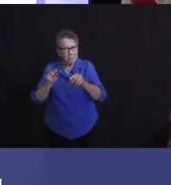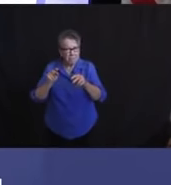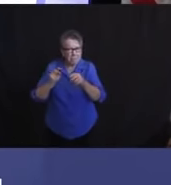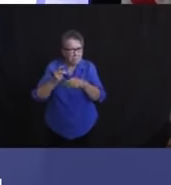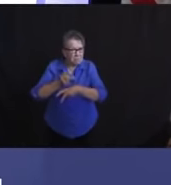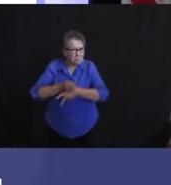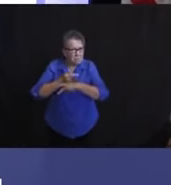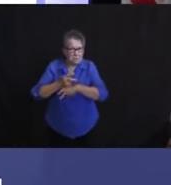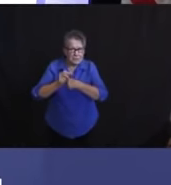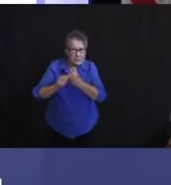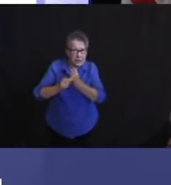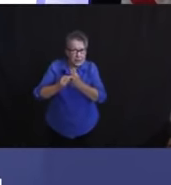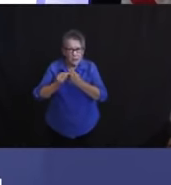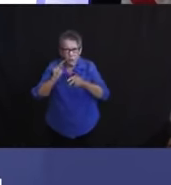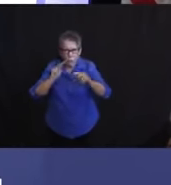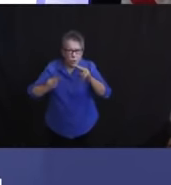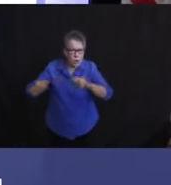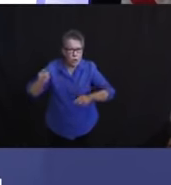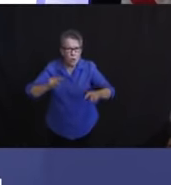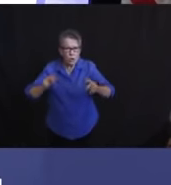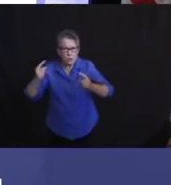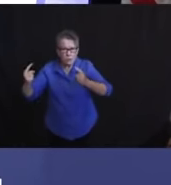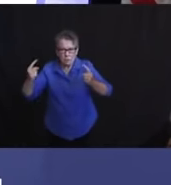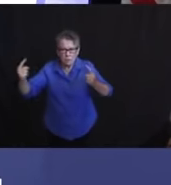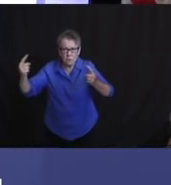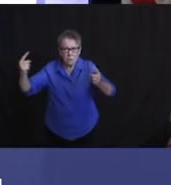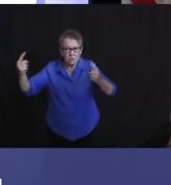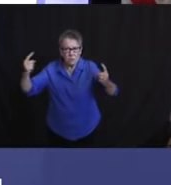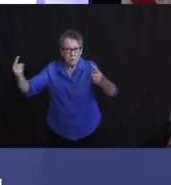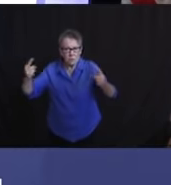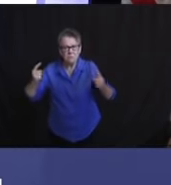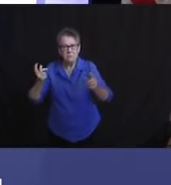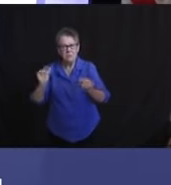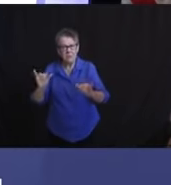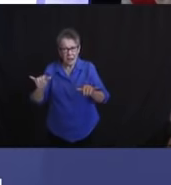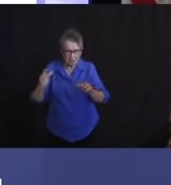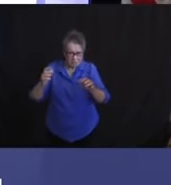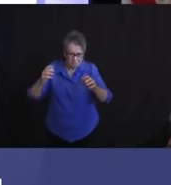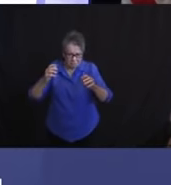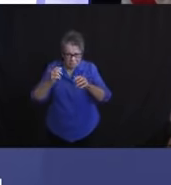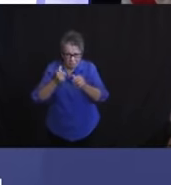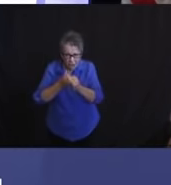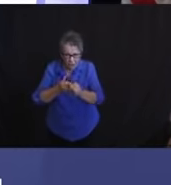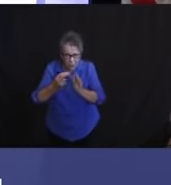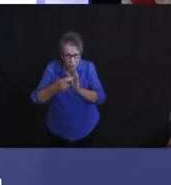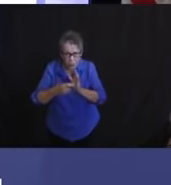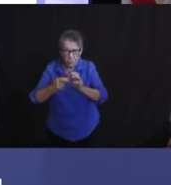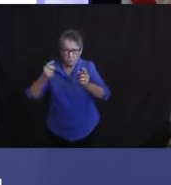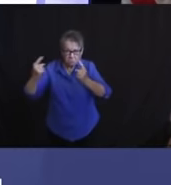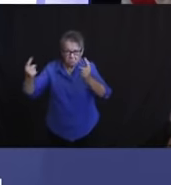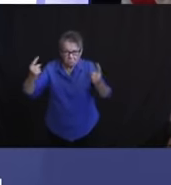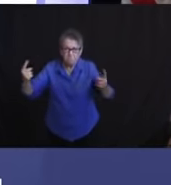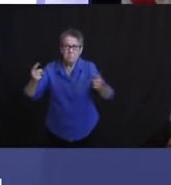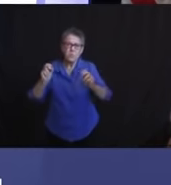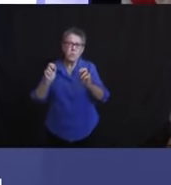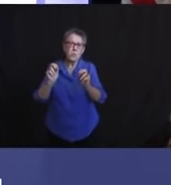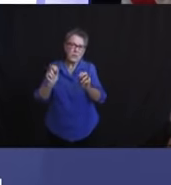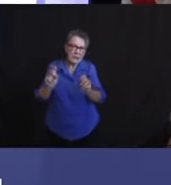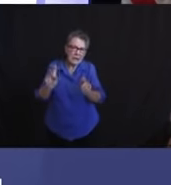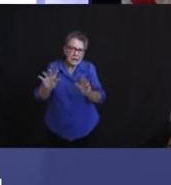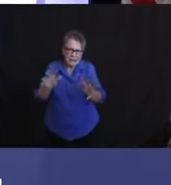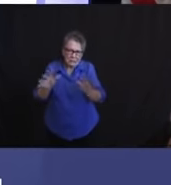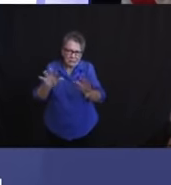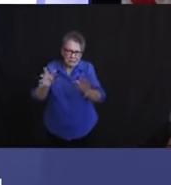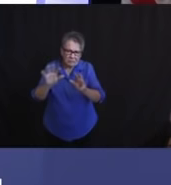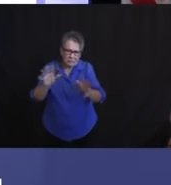with reopening our state. Although you may not be in a high-risk population, you can easily transmit the virus to someone who